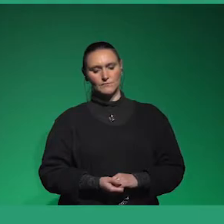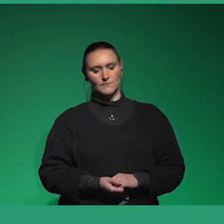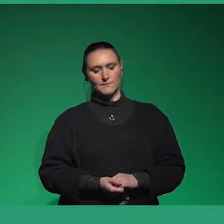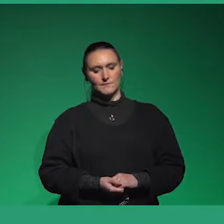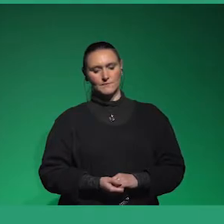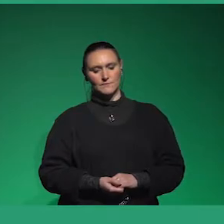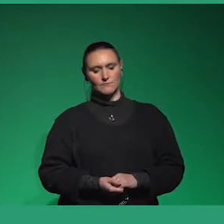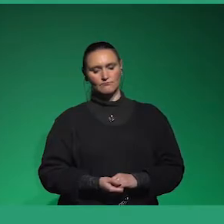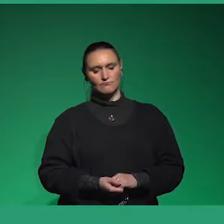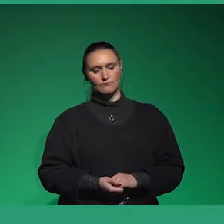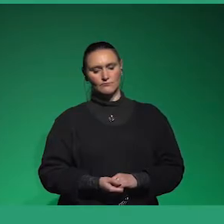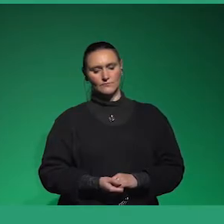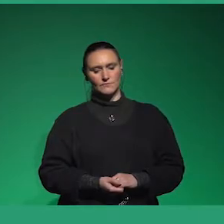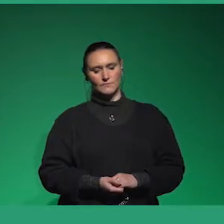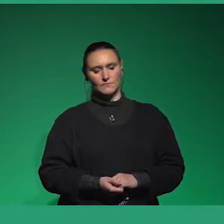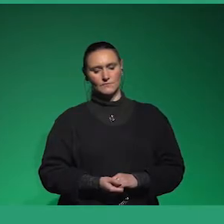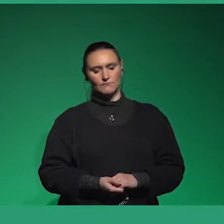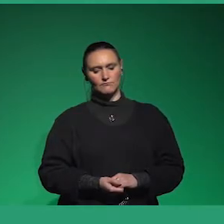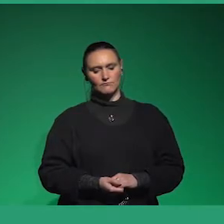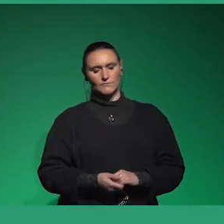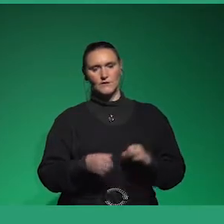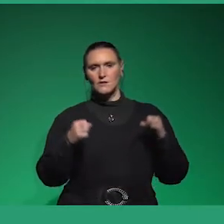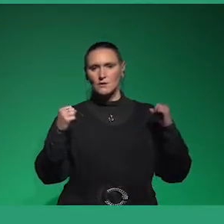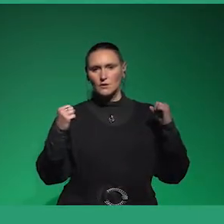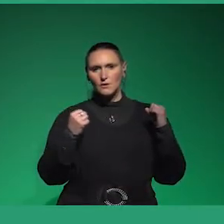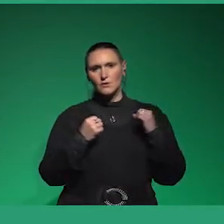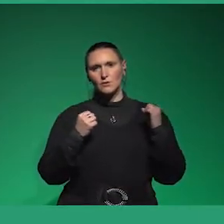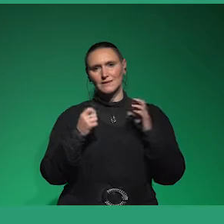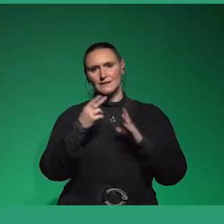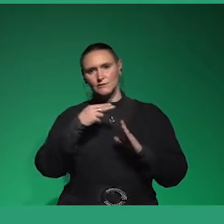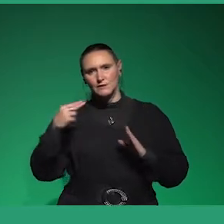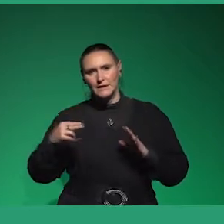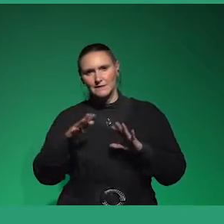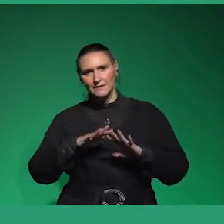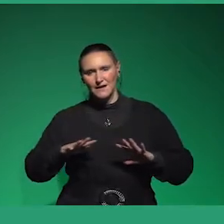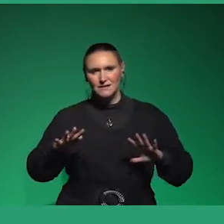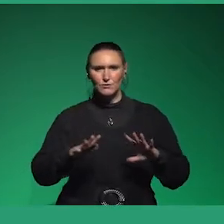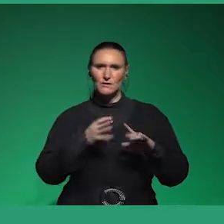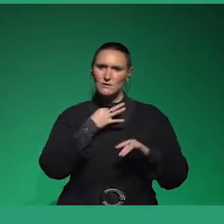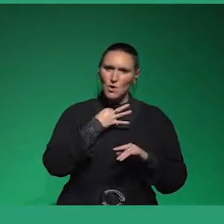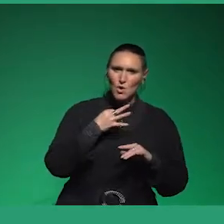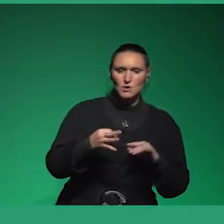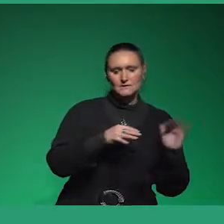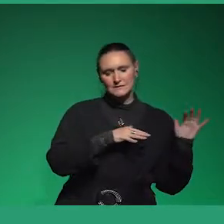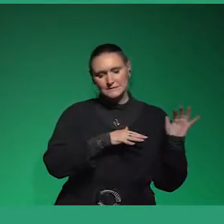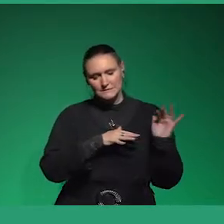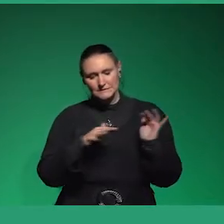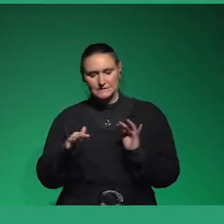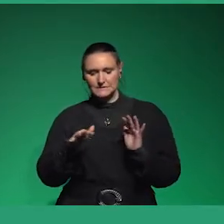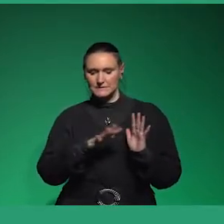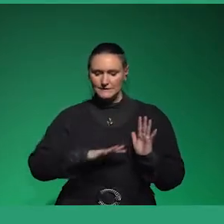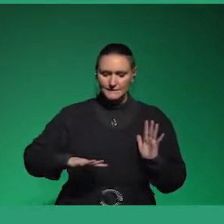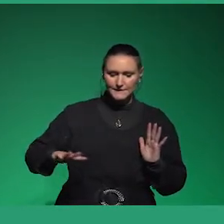helikopter. After Singapore called for an emergency meeting with Indonesia to discuss a haze of thick smoke drifting across the